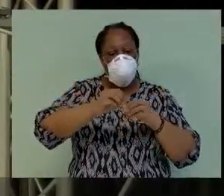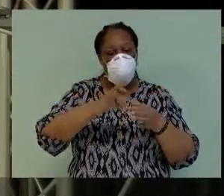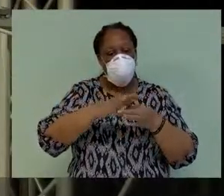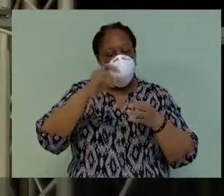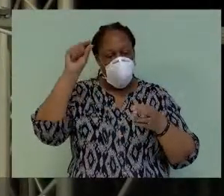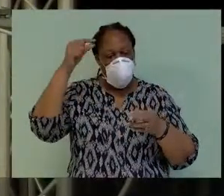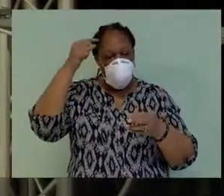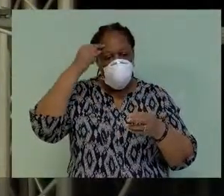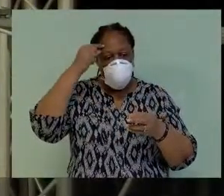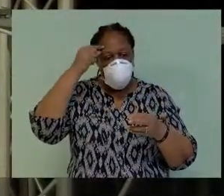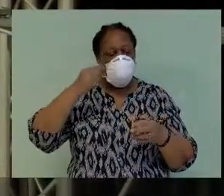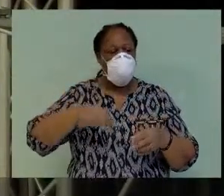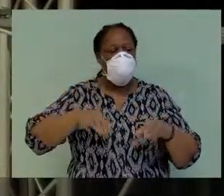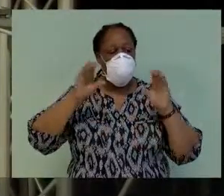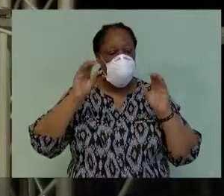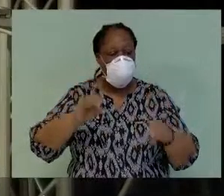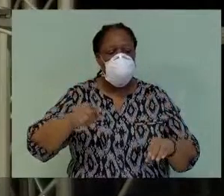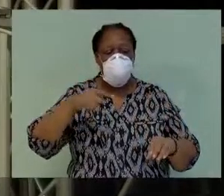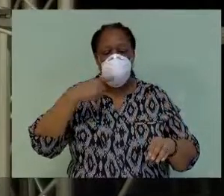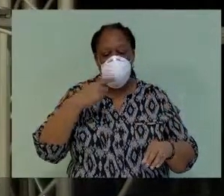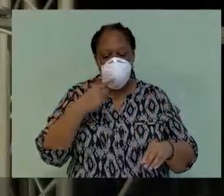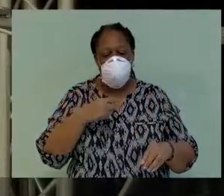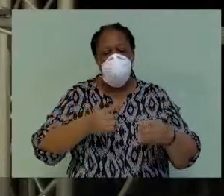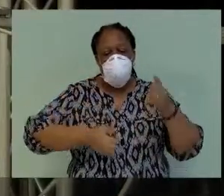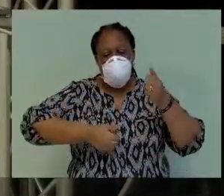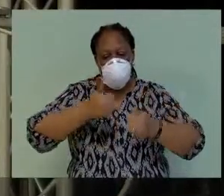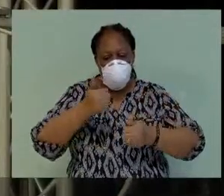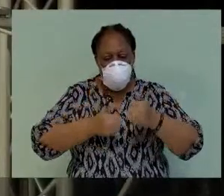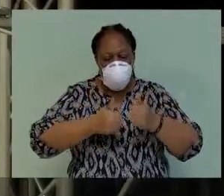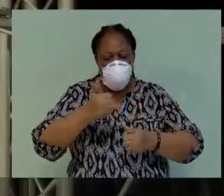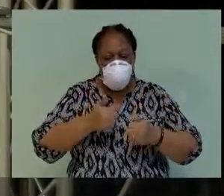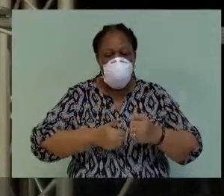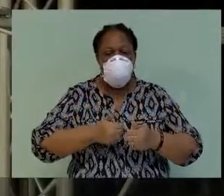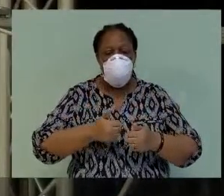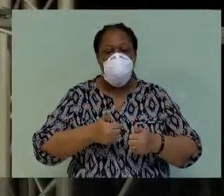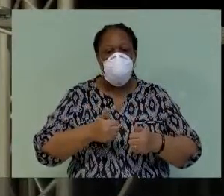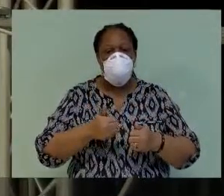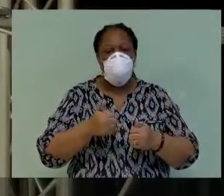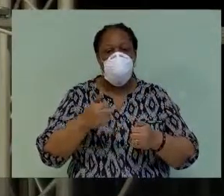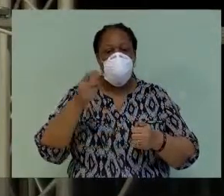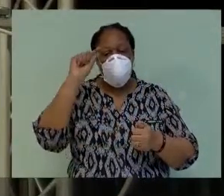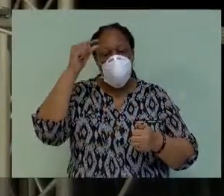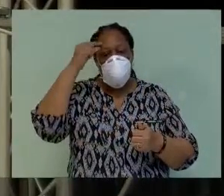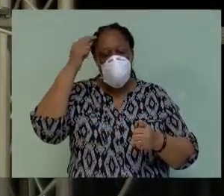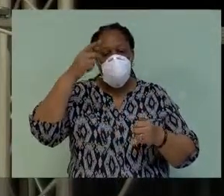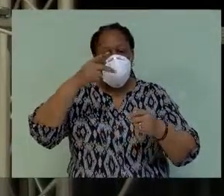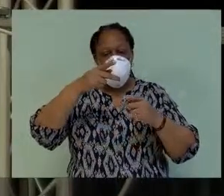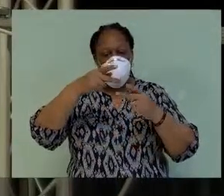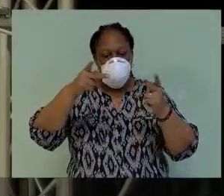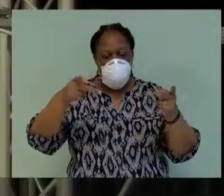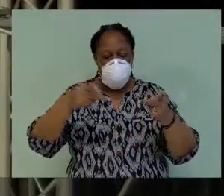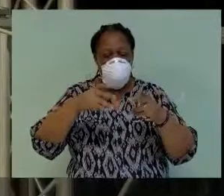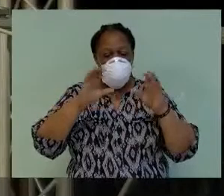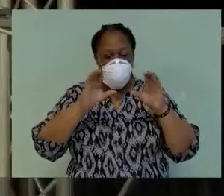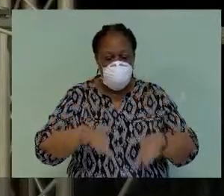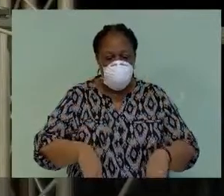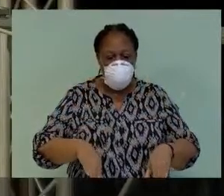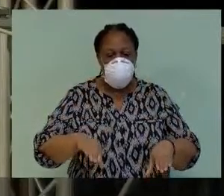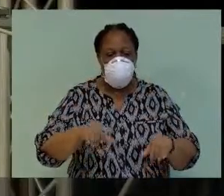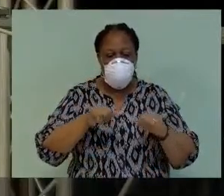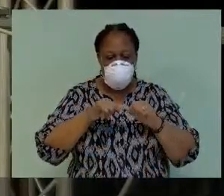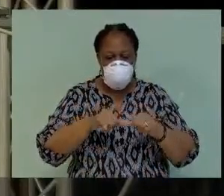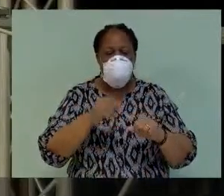particular public official should be able to work on lockdowns on other days when they're not